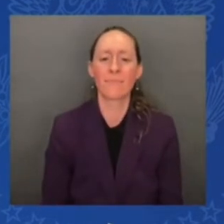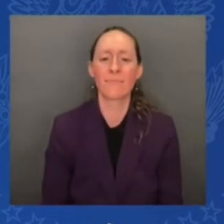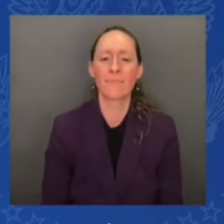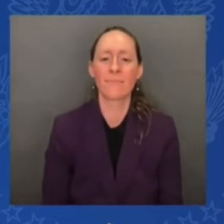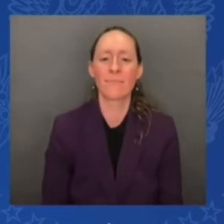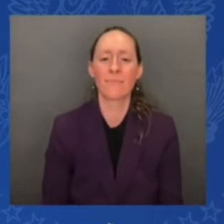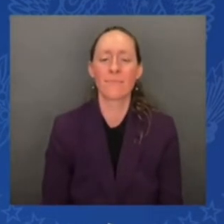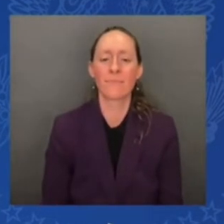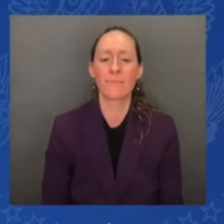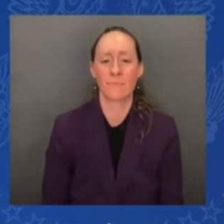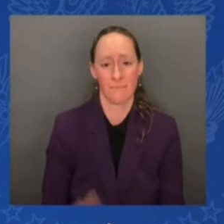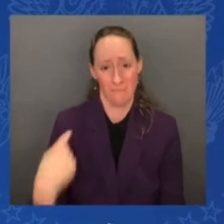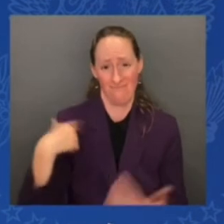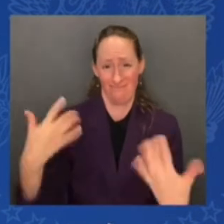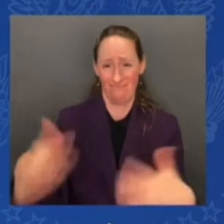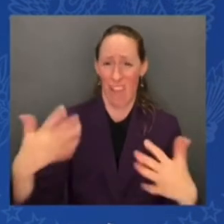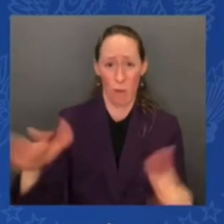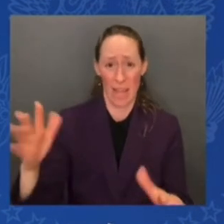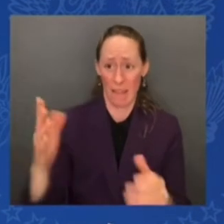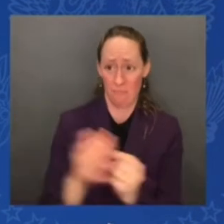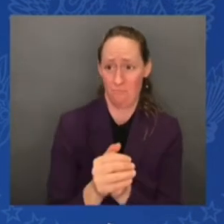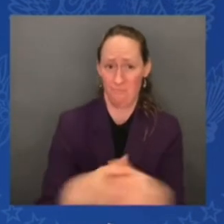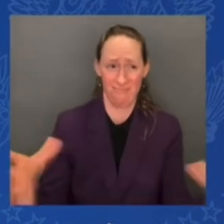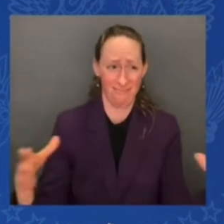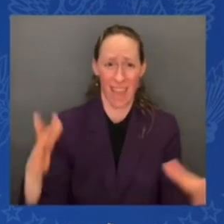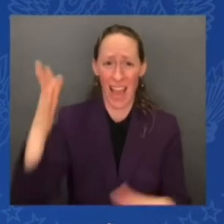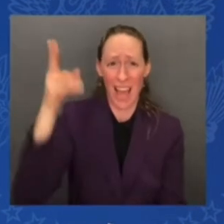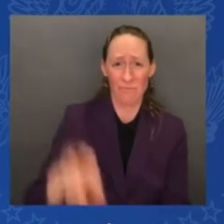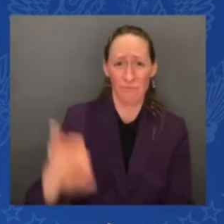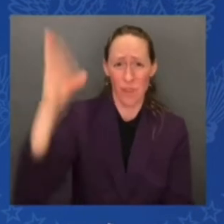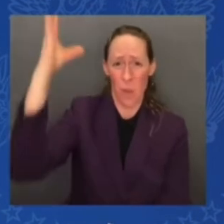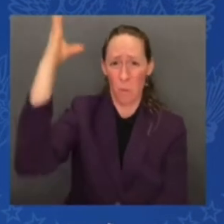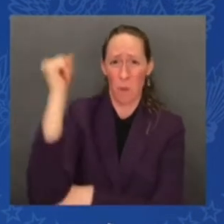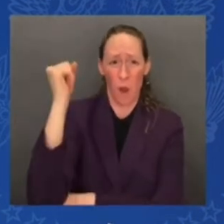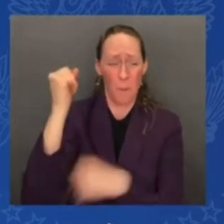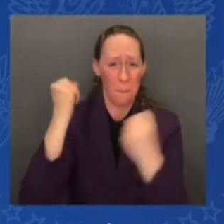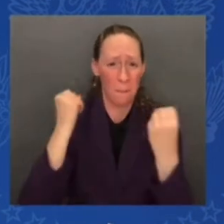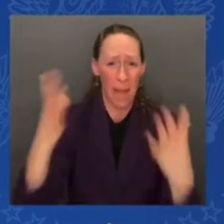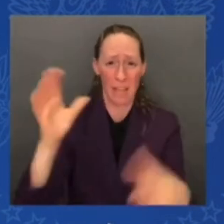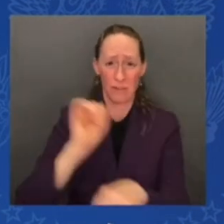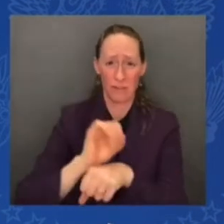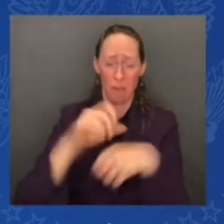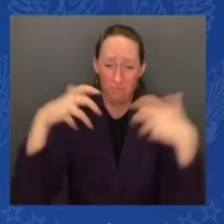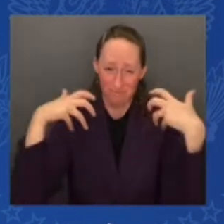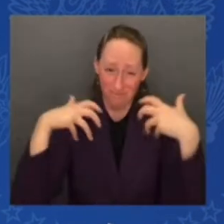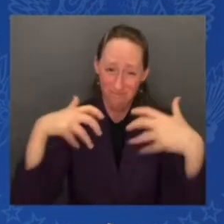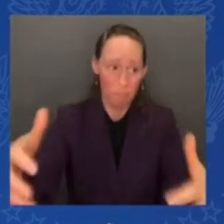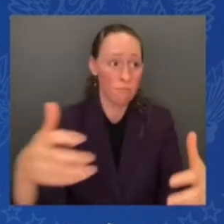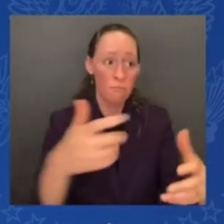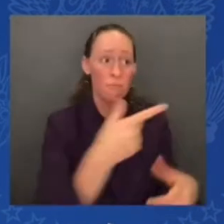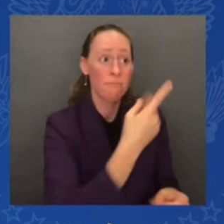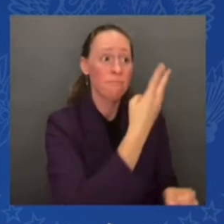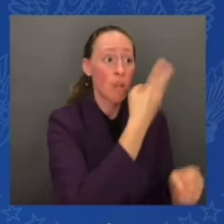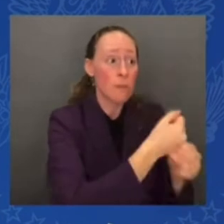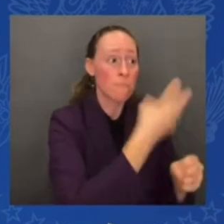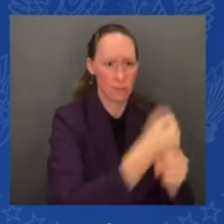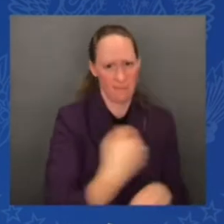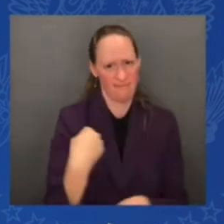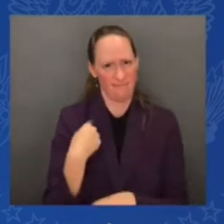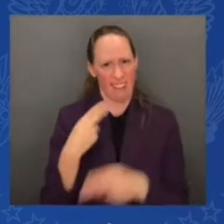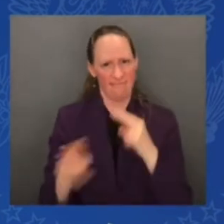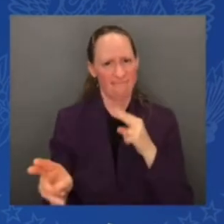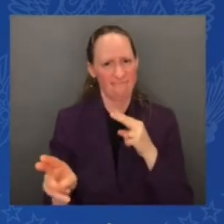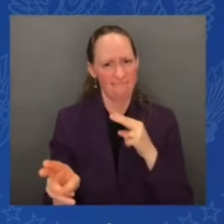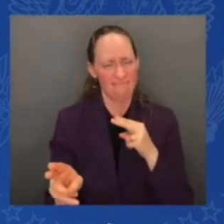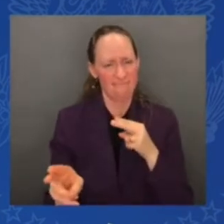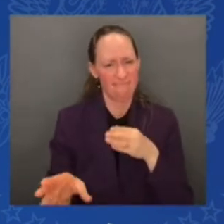Unemployment has been below 4% for the longest period stretch in 50 years of American history. And not only